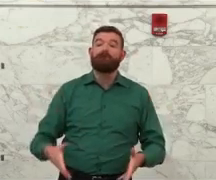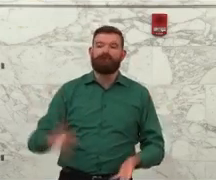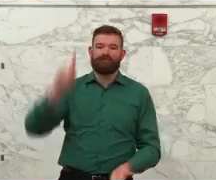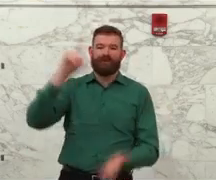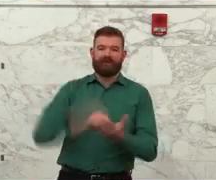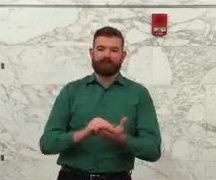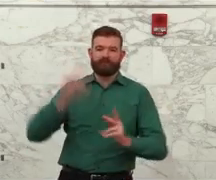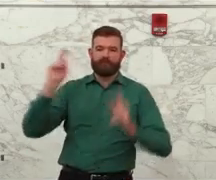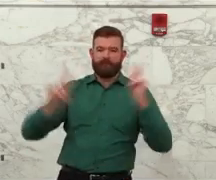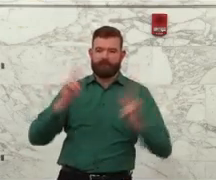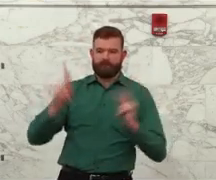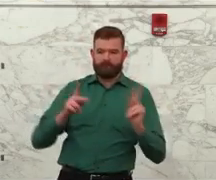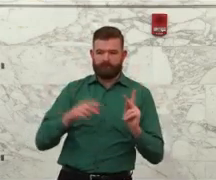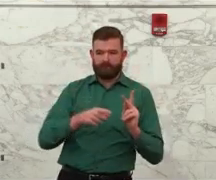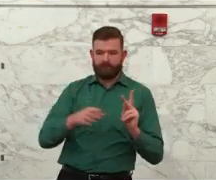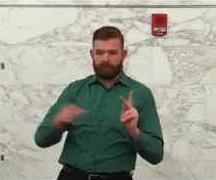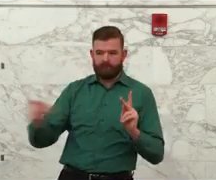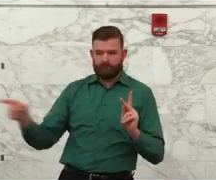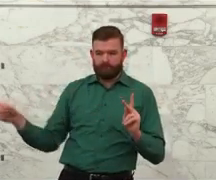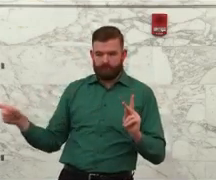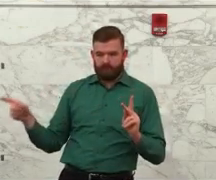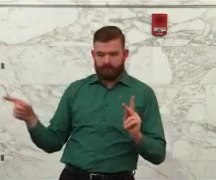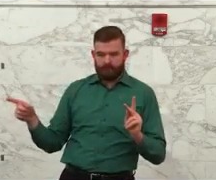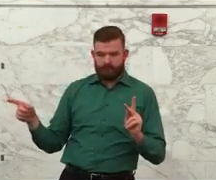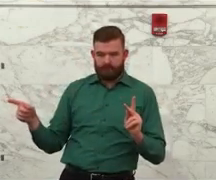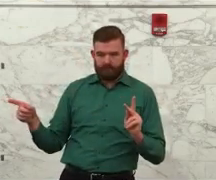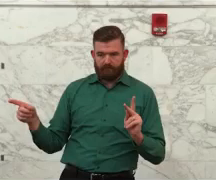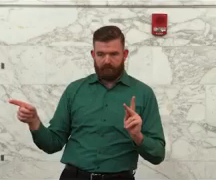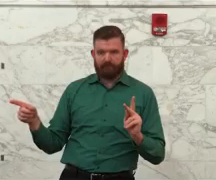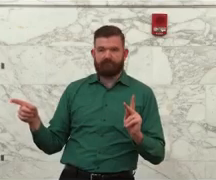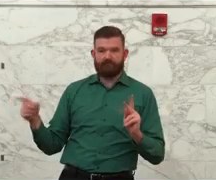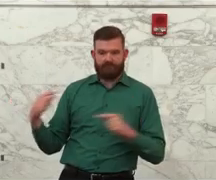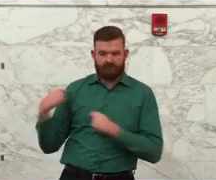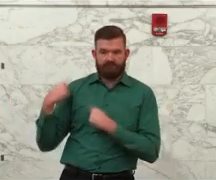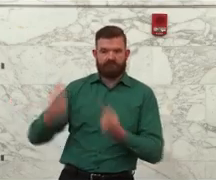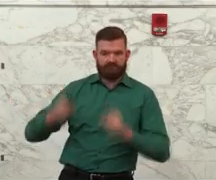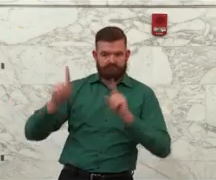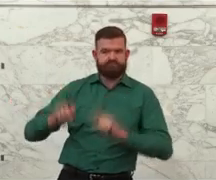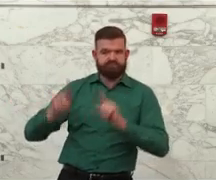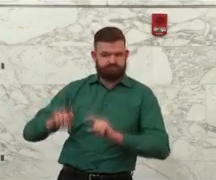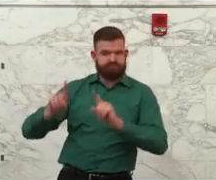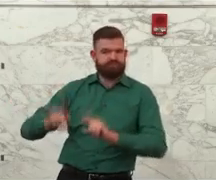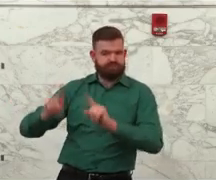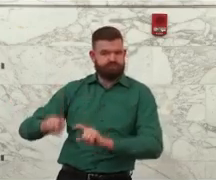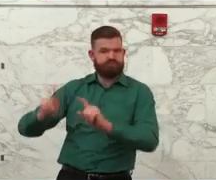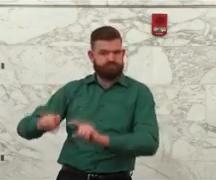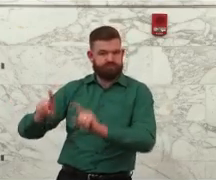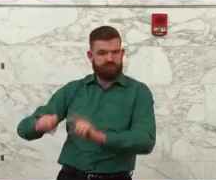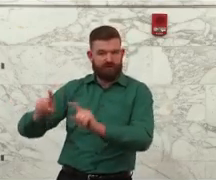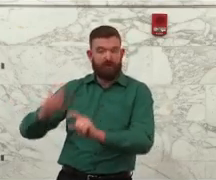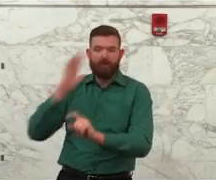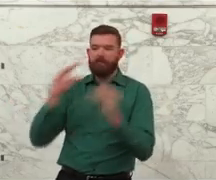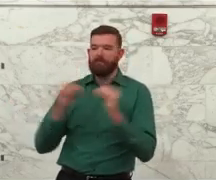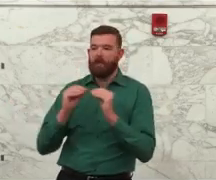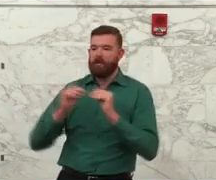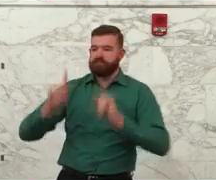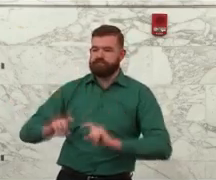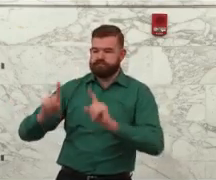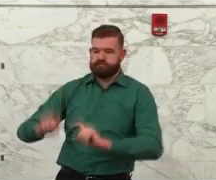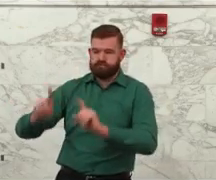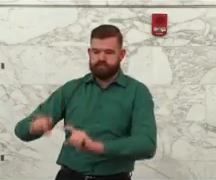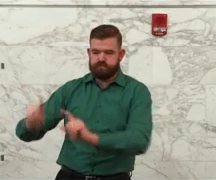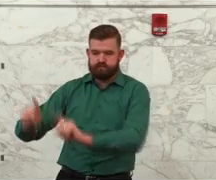were tested at 8 a.m. yesterday morning, and that trend will continue. The Bergen site will be open again for business tomorrow